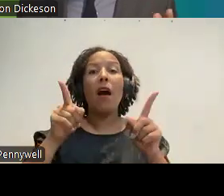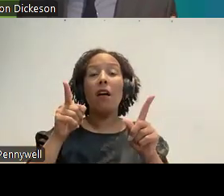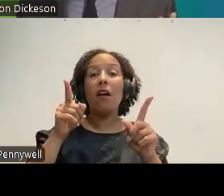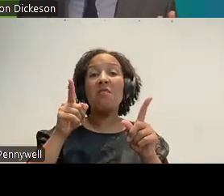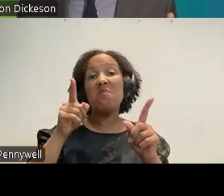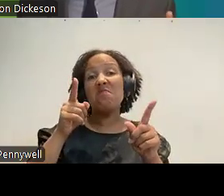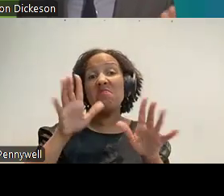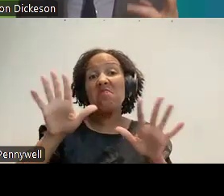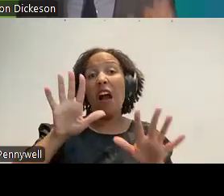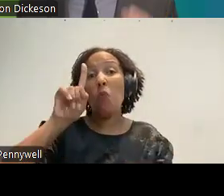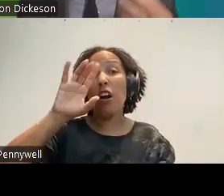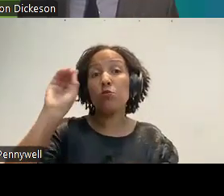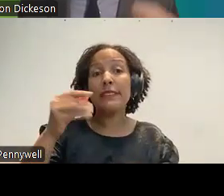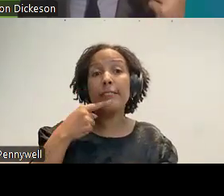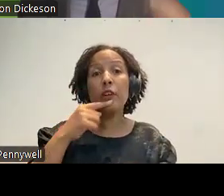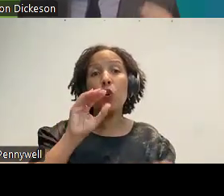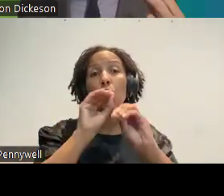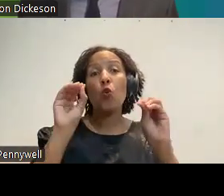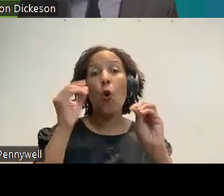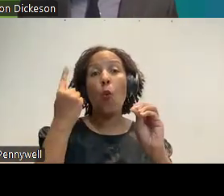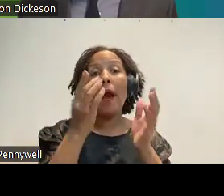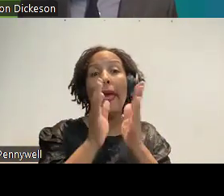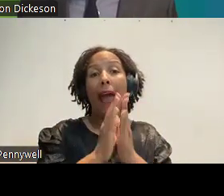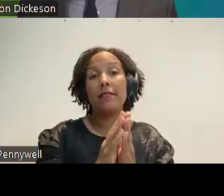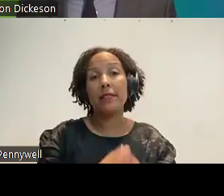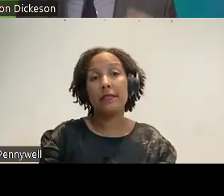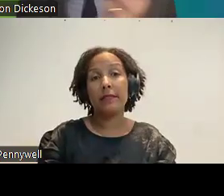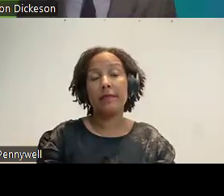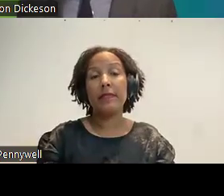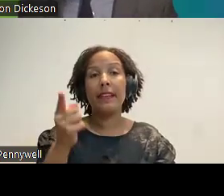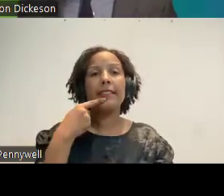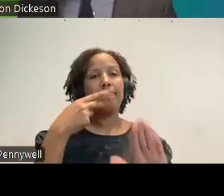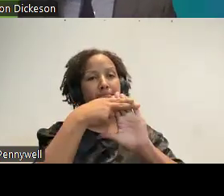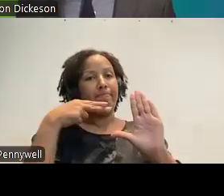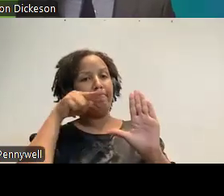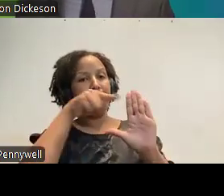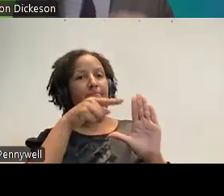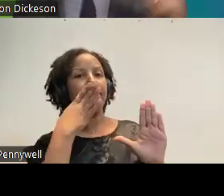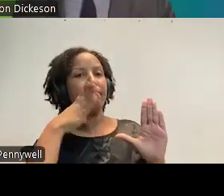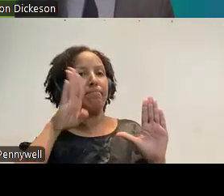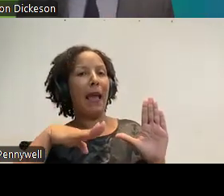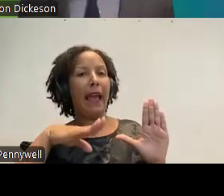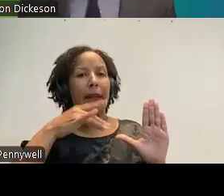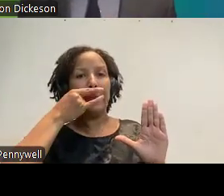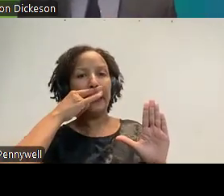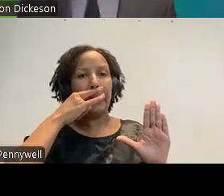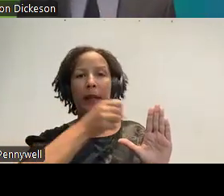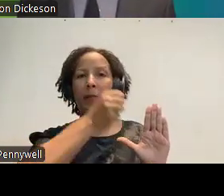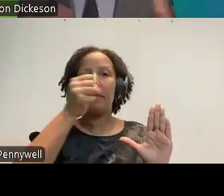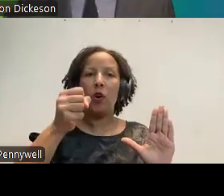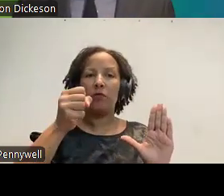asked. They were just labeled a bad kid and put in the juvenile system or sent to treatment